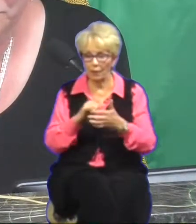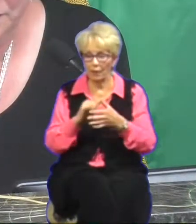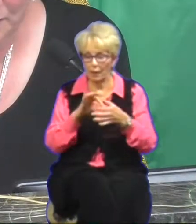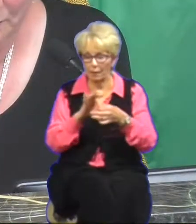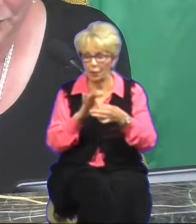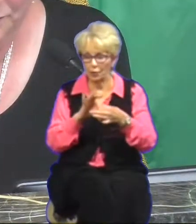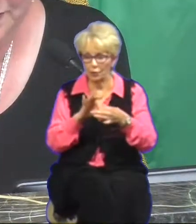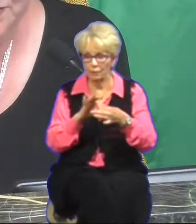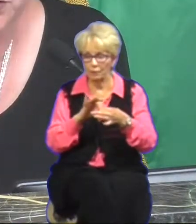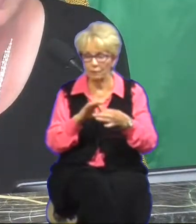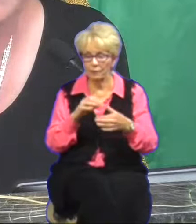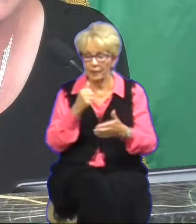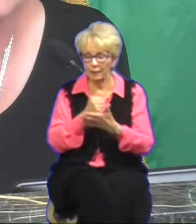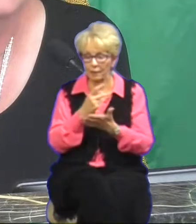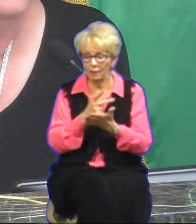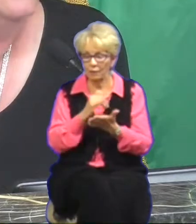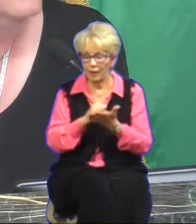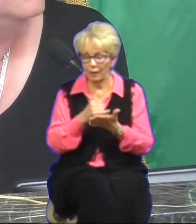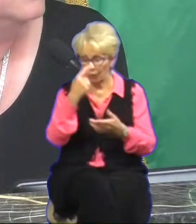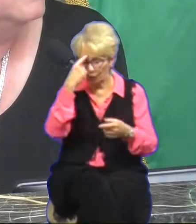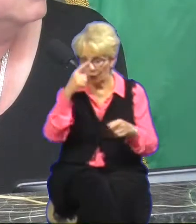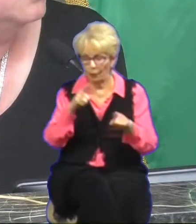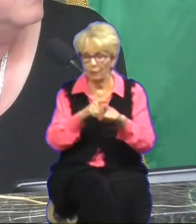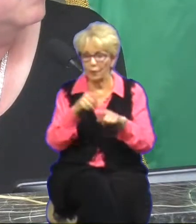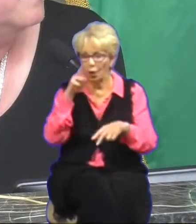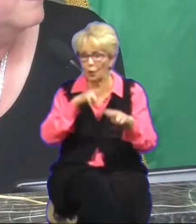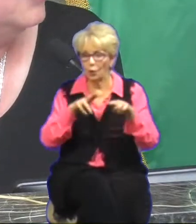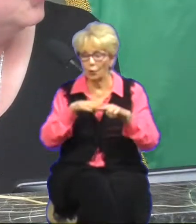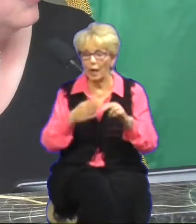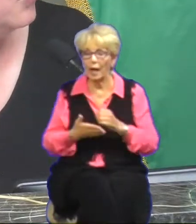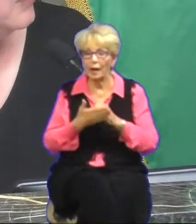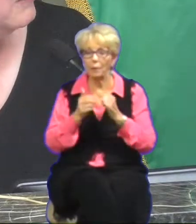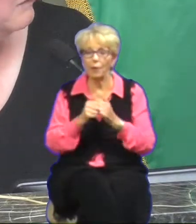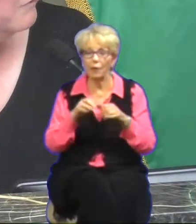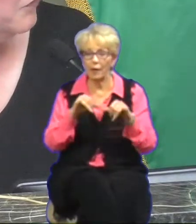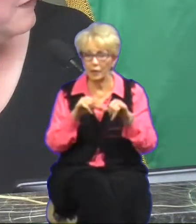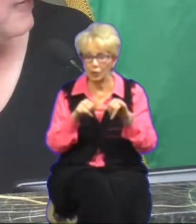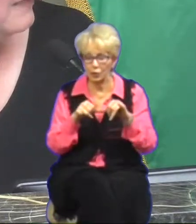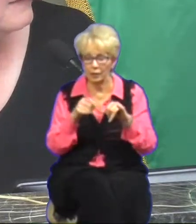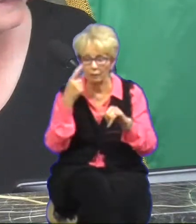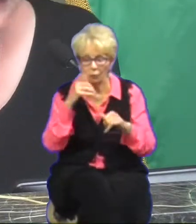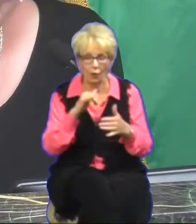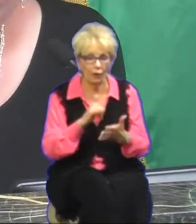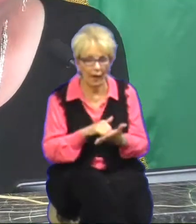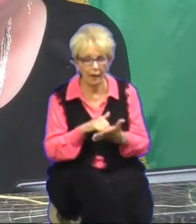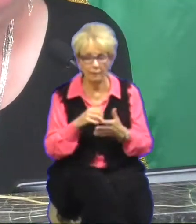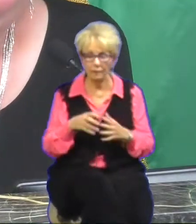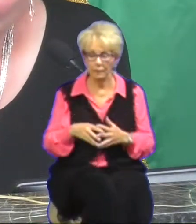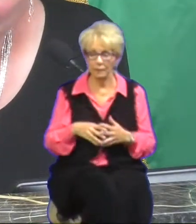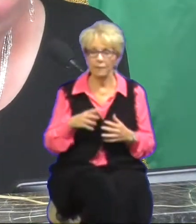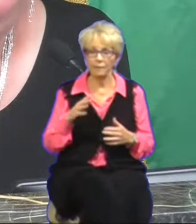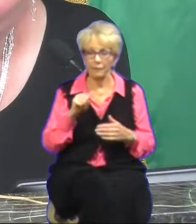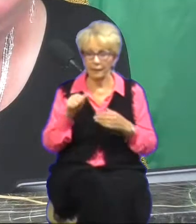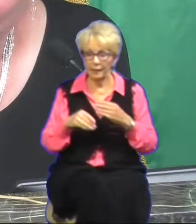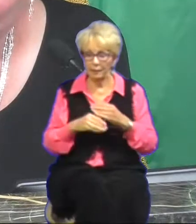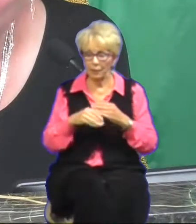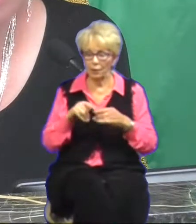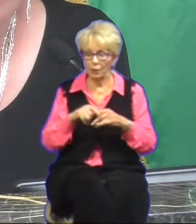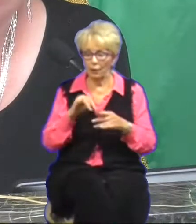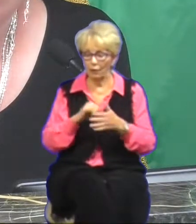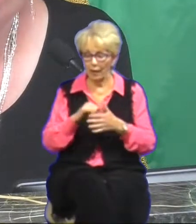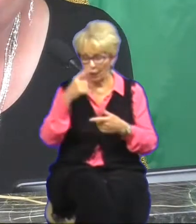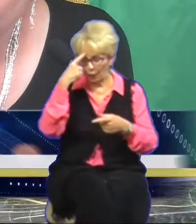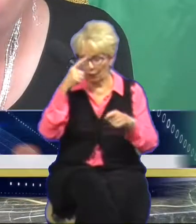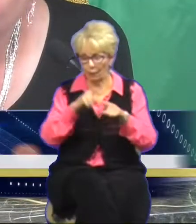you approve this agreement and looking to help with the engineering for that. The amendment to the agreement,